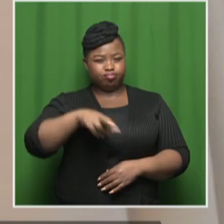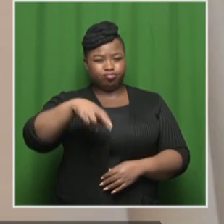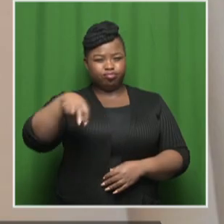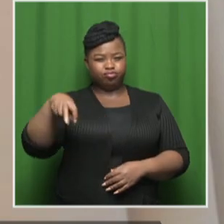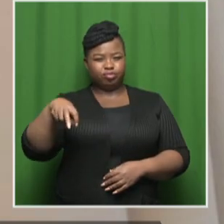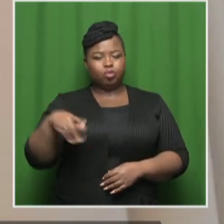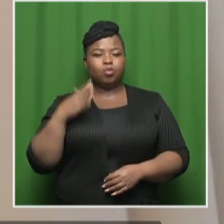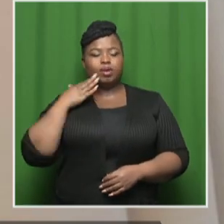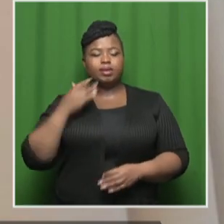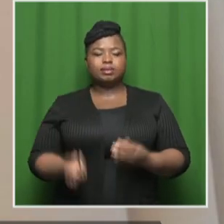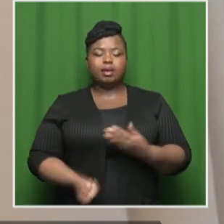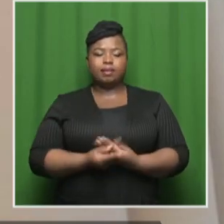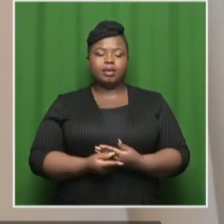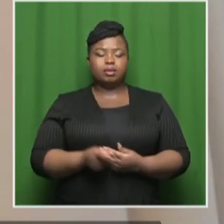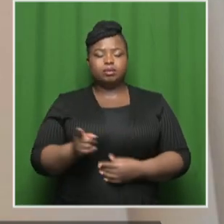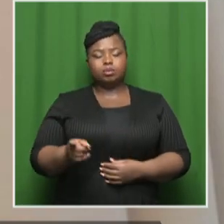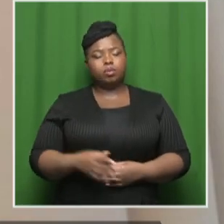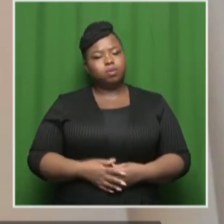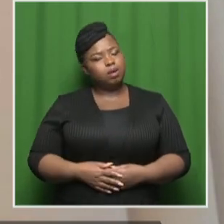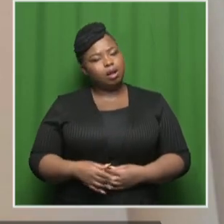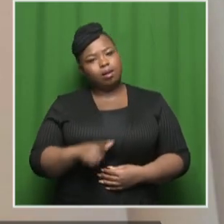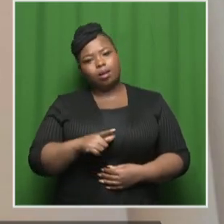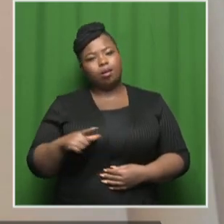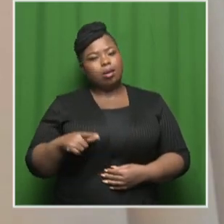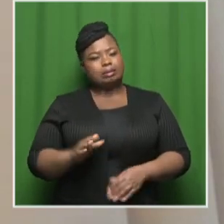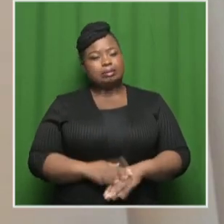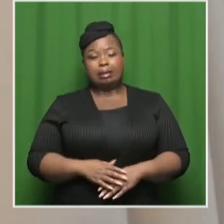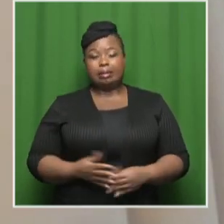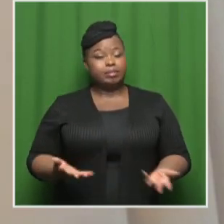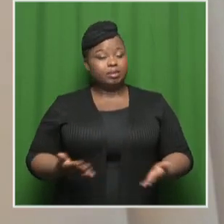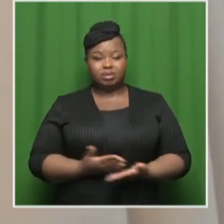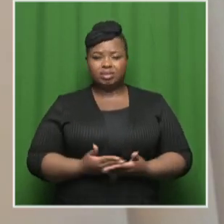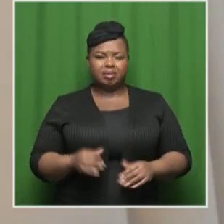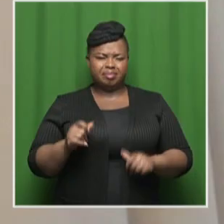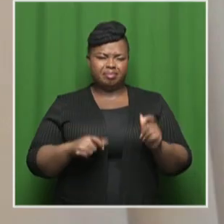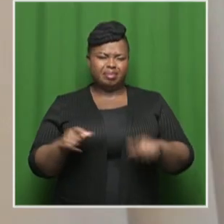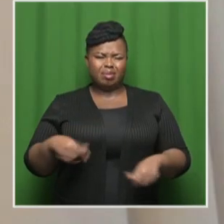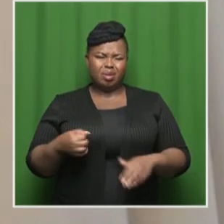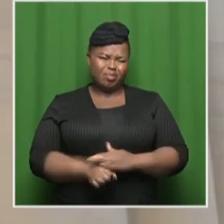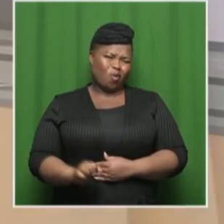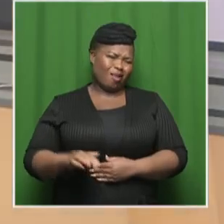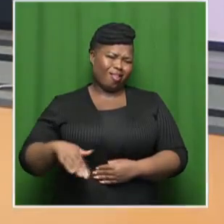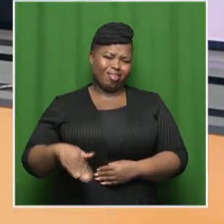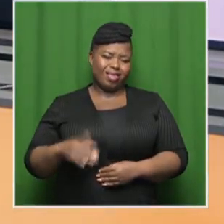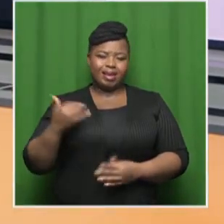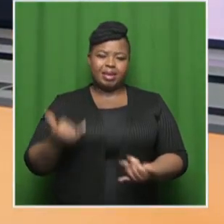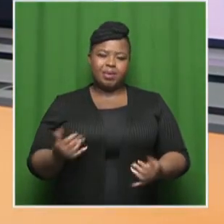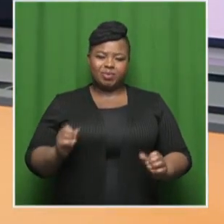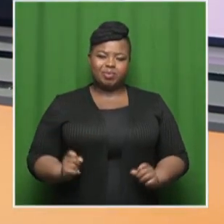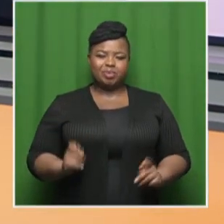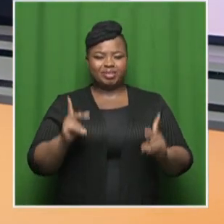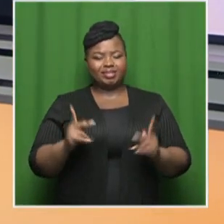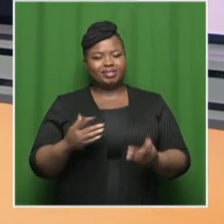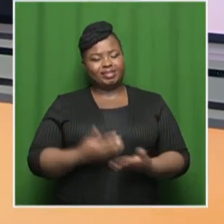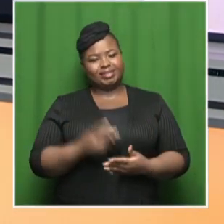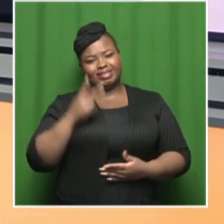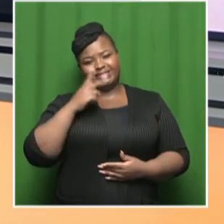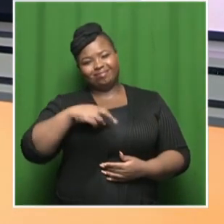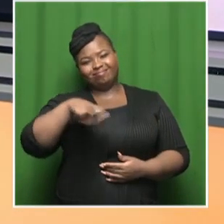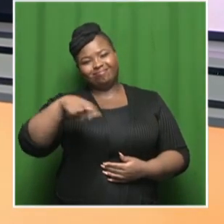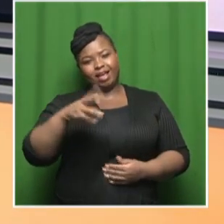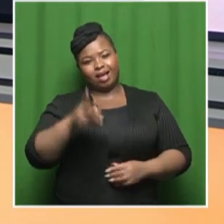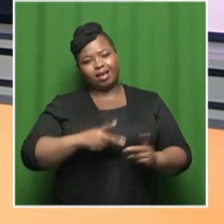happened, and I mean, it's been a very long time. There are people who weren't even born yet that are now going to get an opportunity to see this tour